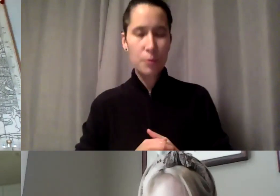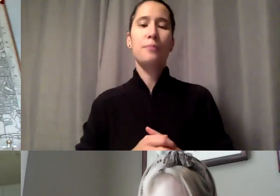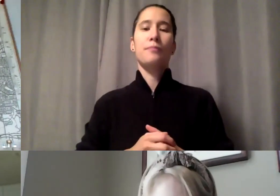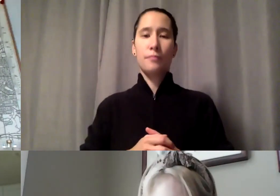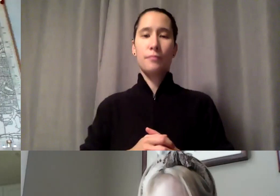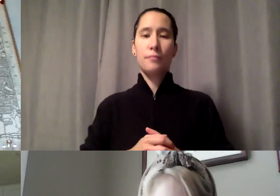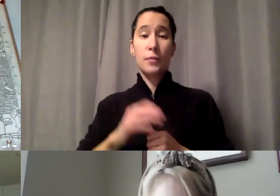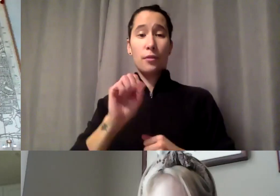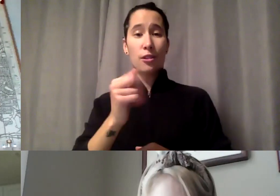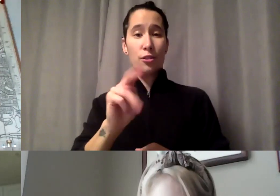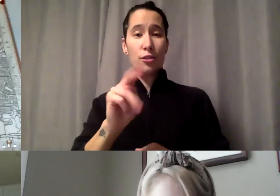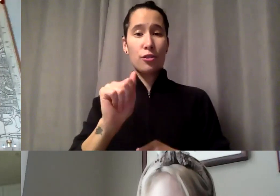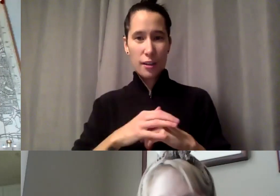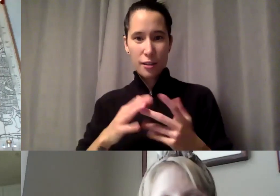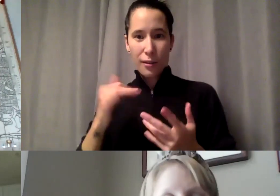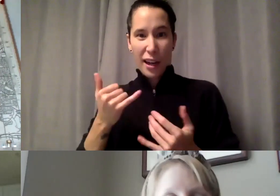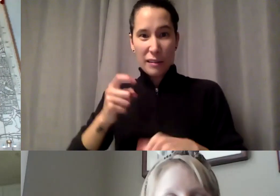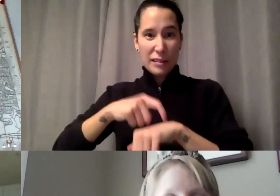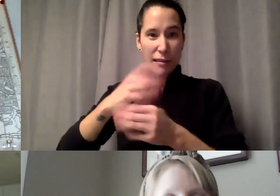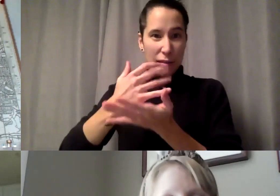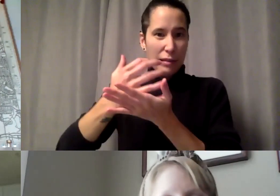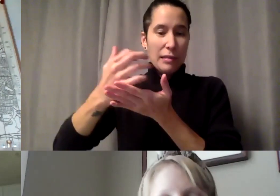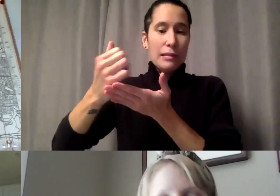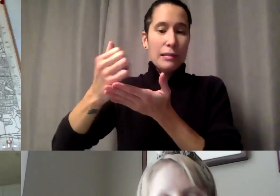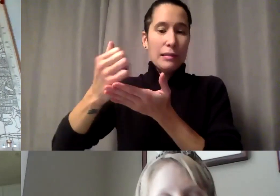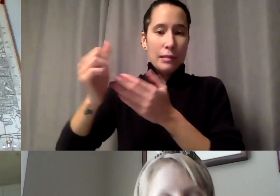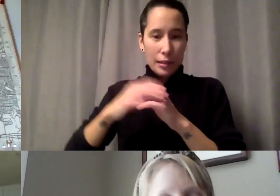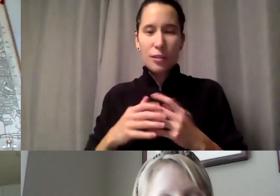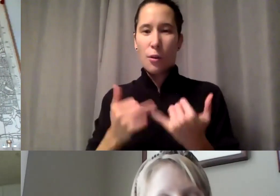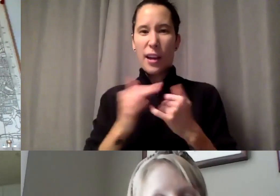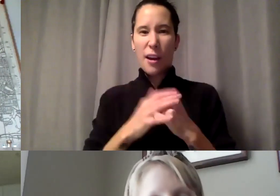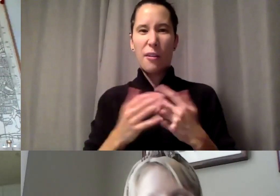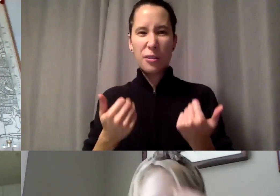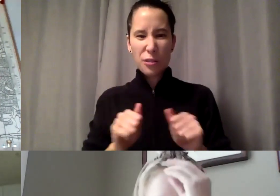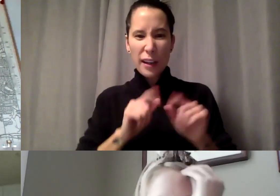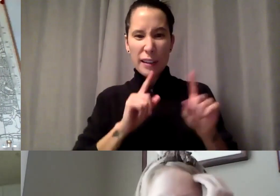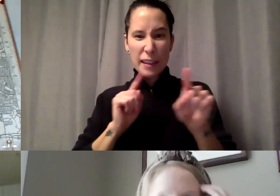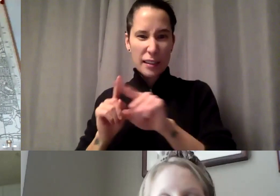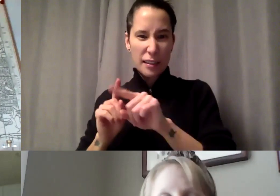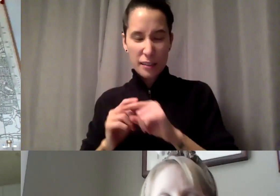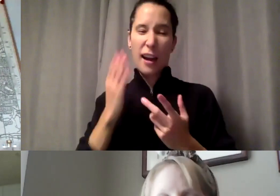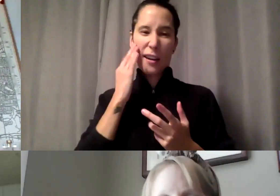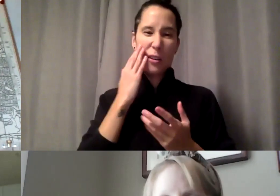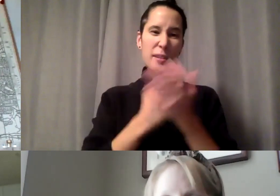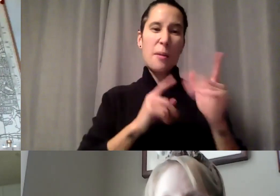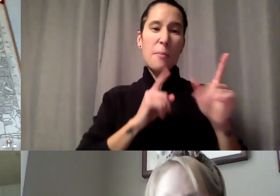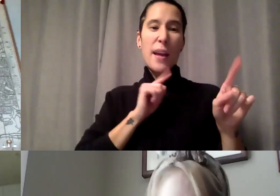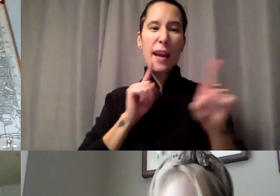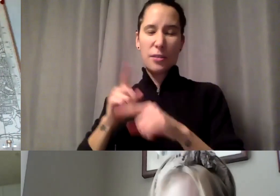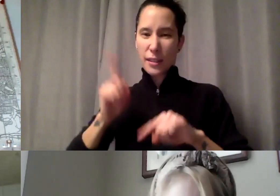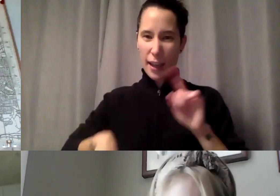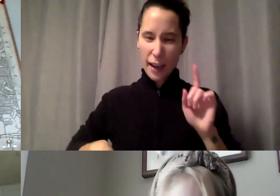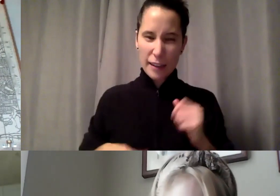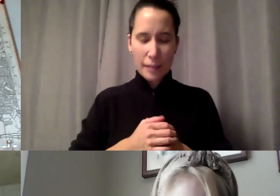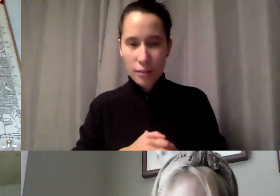time for questions. So I'd like to do a bit of rapid fire, although sometimes the answers can't be rapid fire. But we had quite a